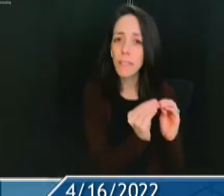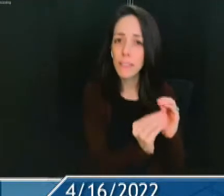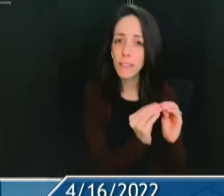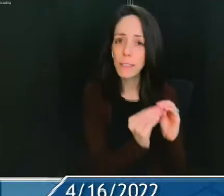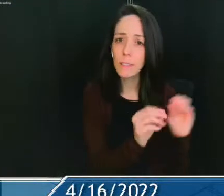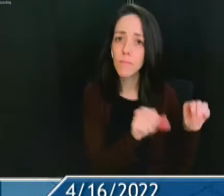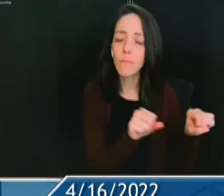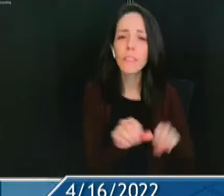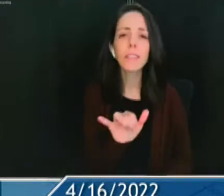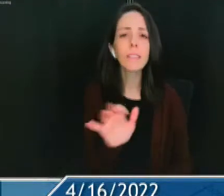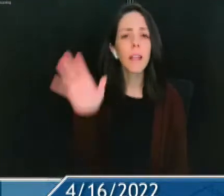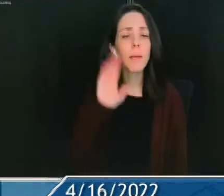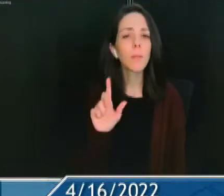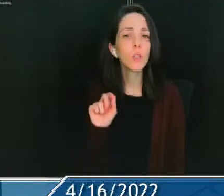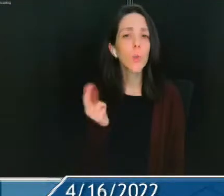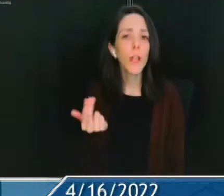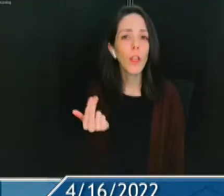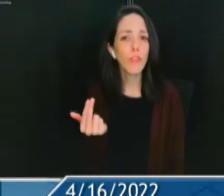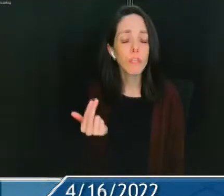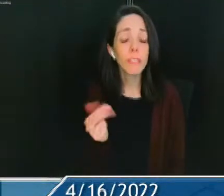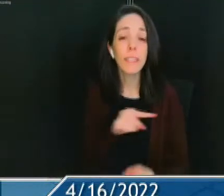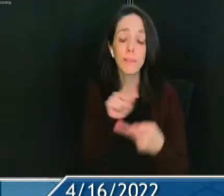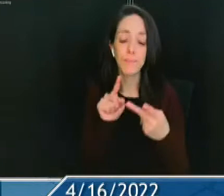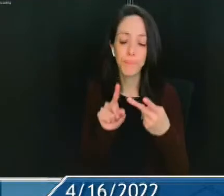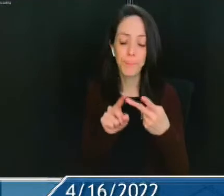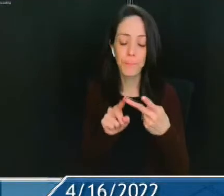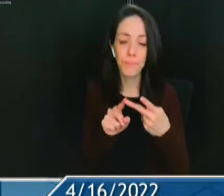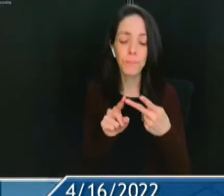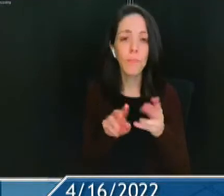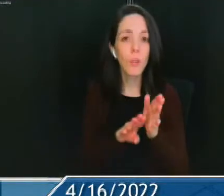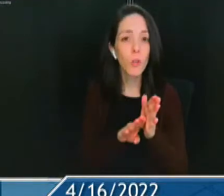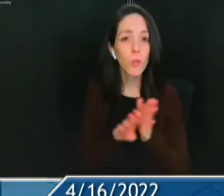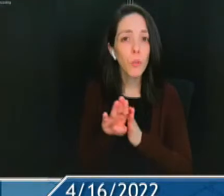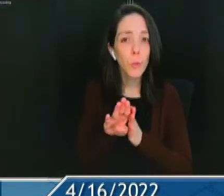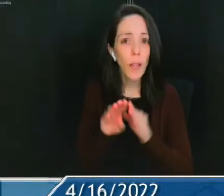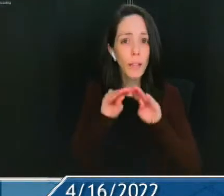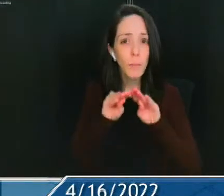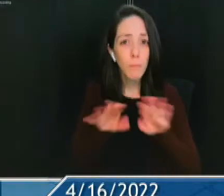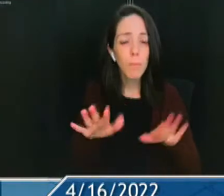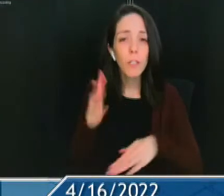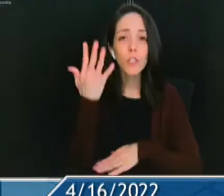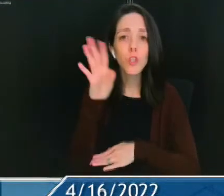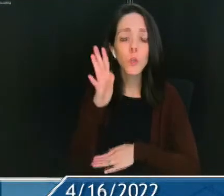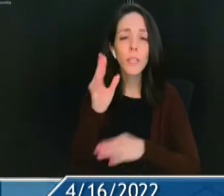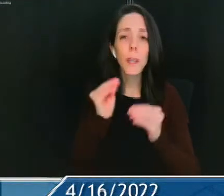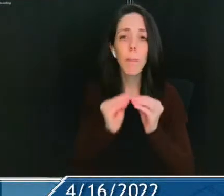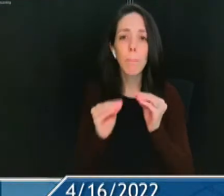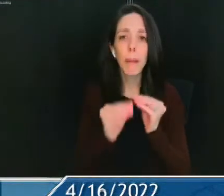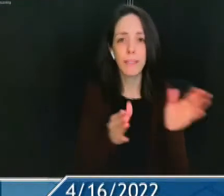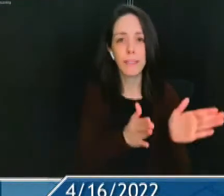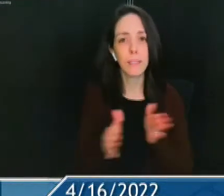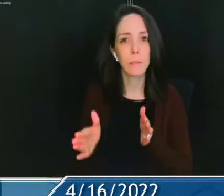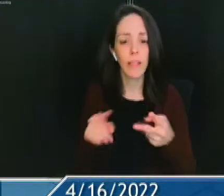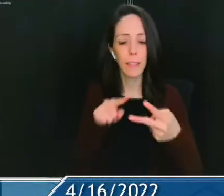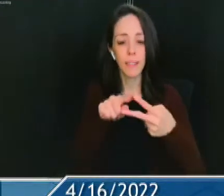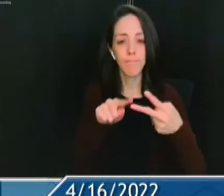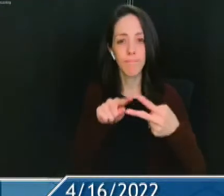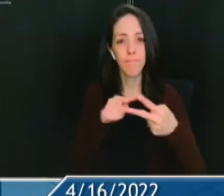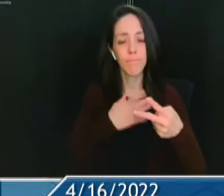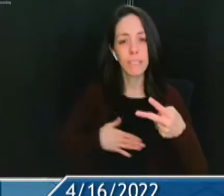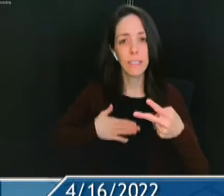in 2013. And number two, to create and publish tree maintenance plans. Now,